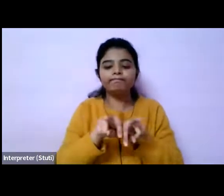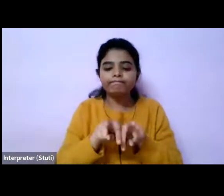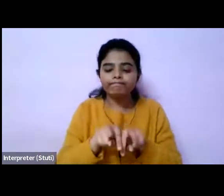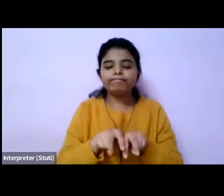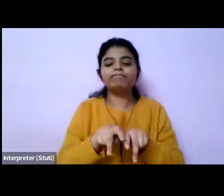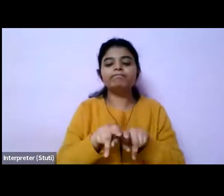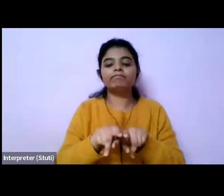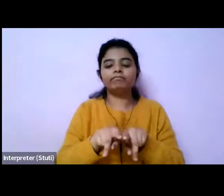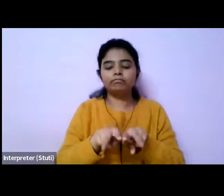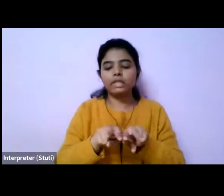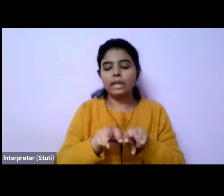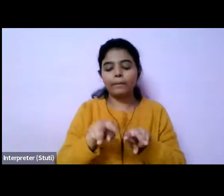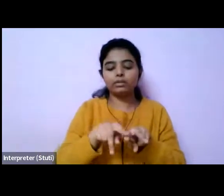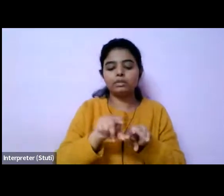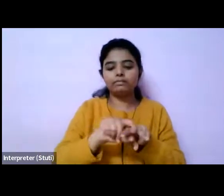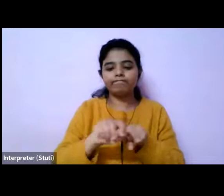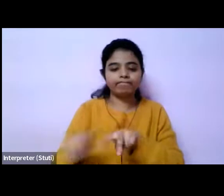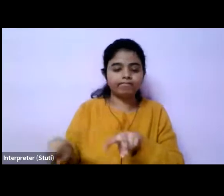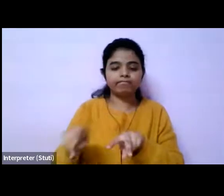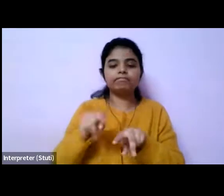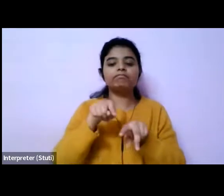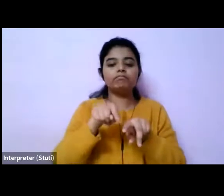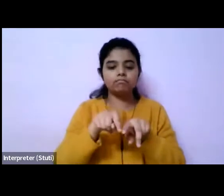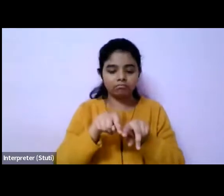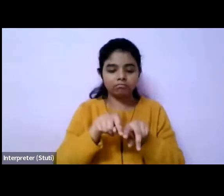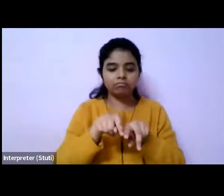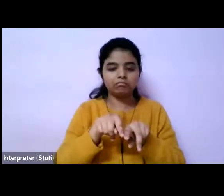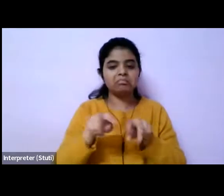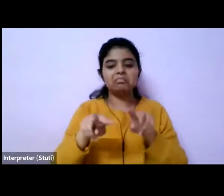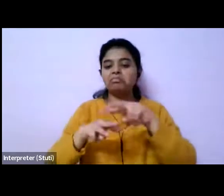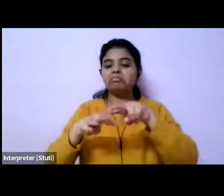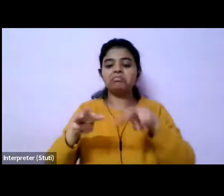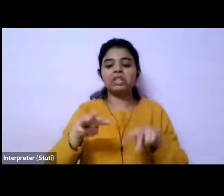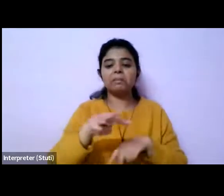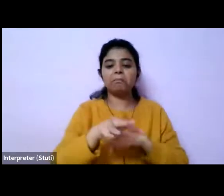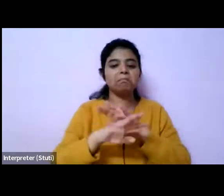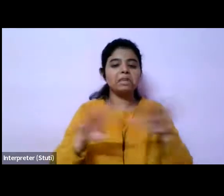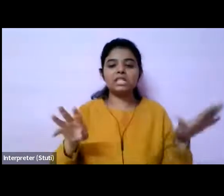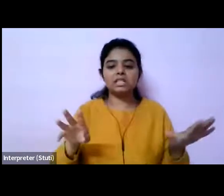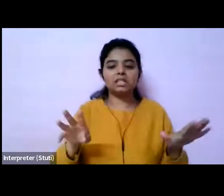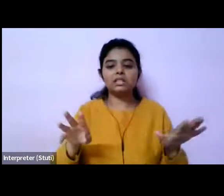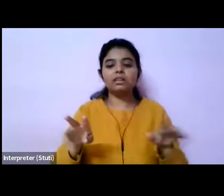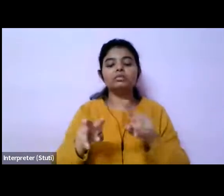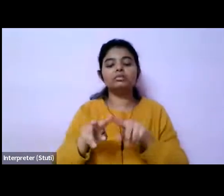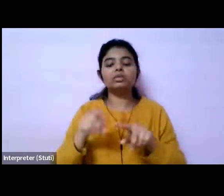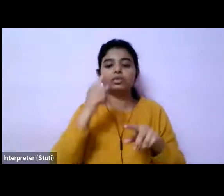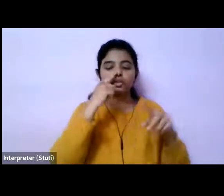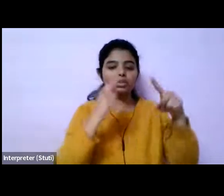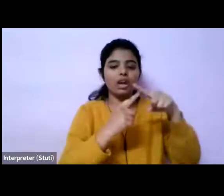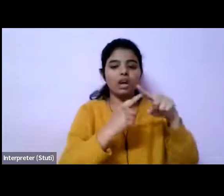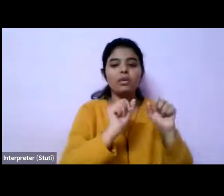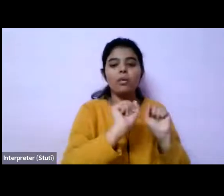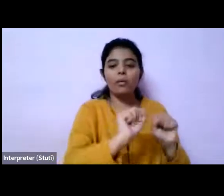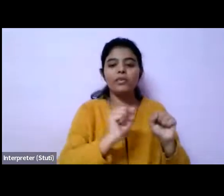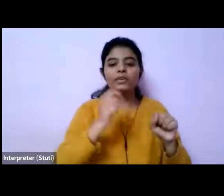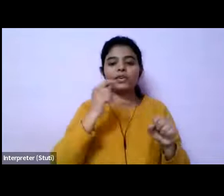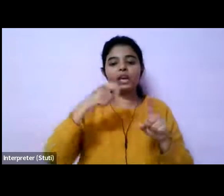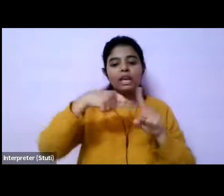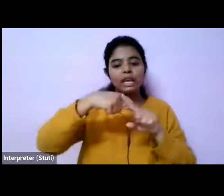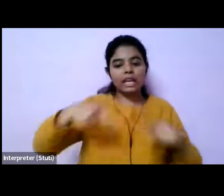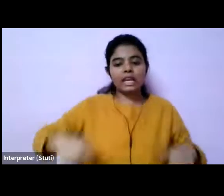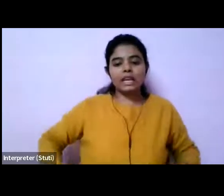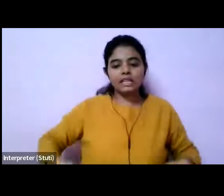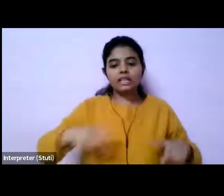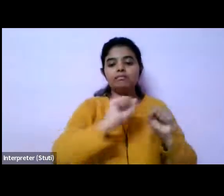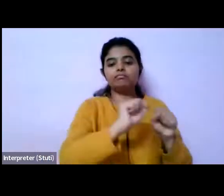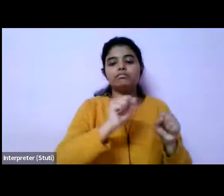of Bharati is directly connected to her firmness to compensate by donating her kidney to Tara. And that's how she